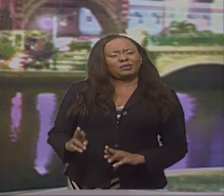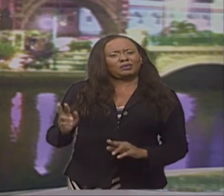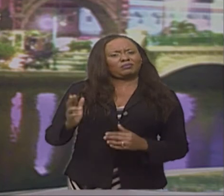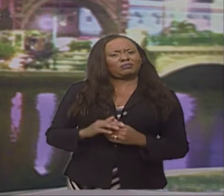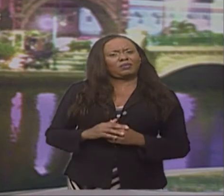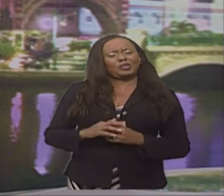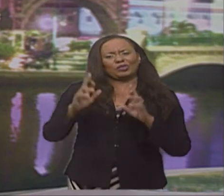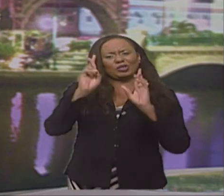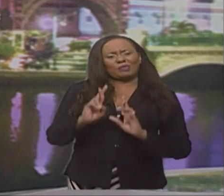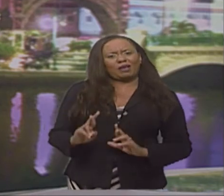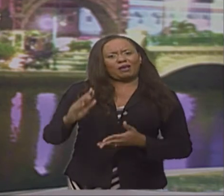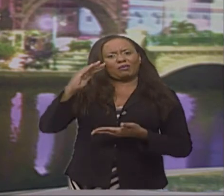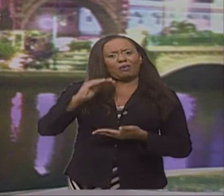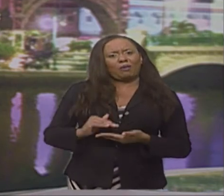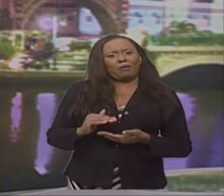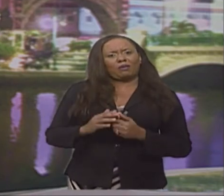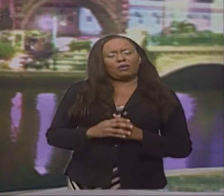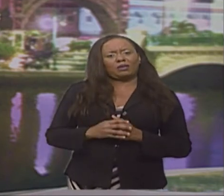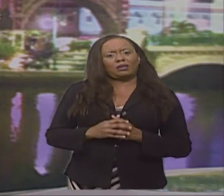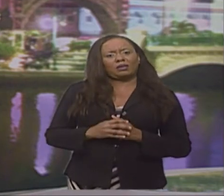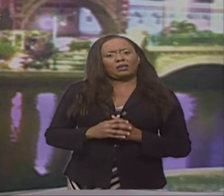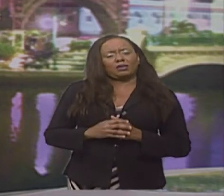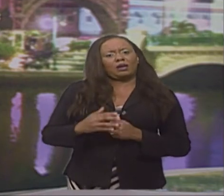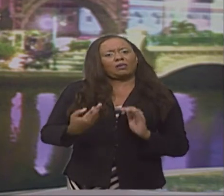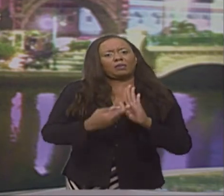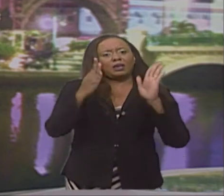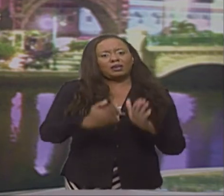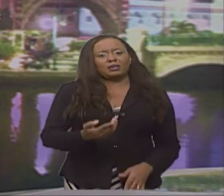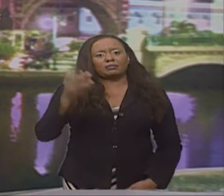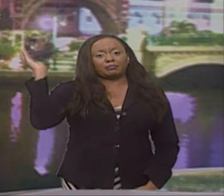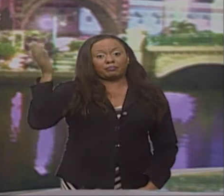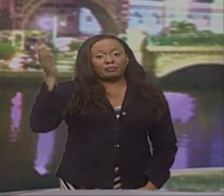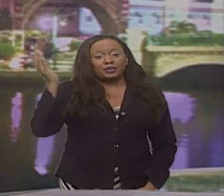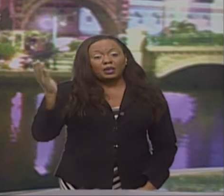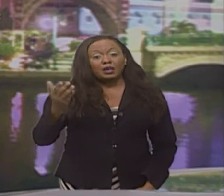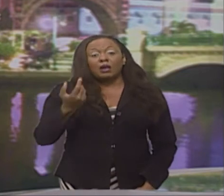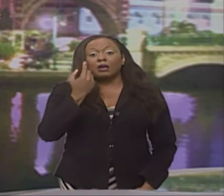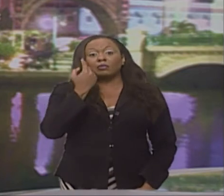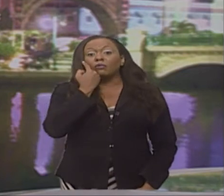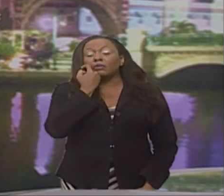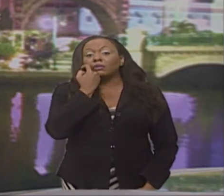Public Prosecutions, Donna Bab Agard. She made the point while addressing the newest officers